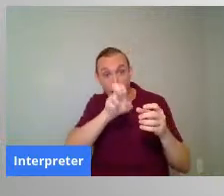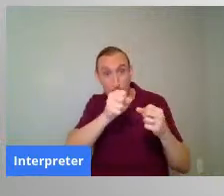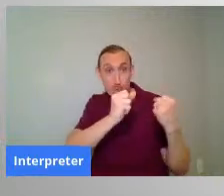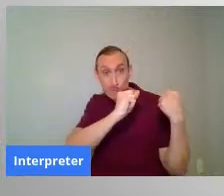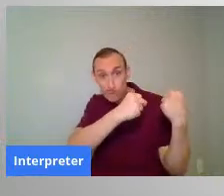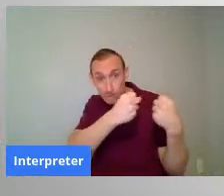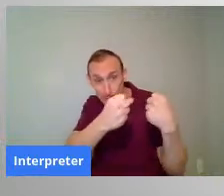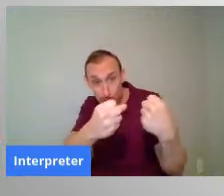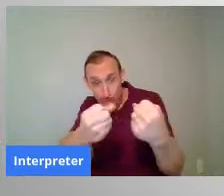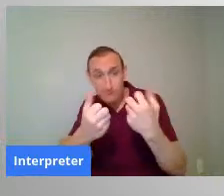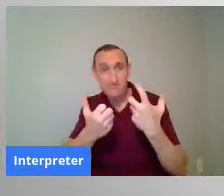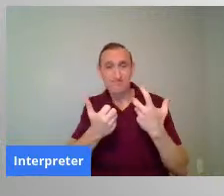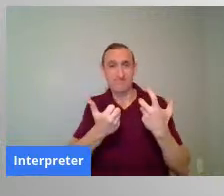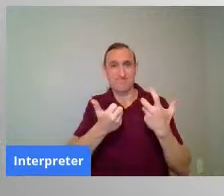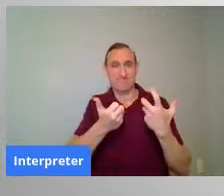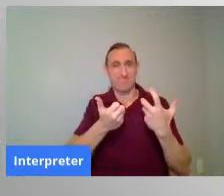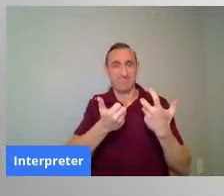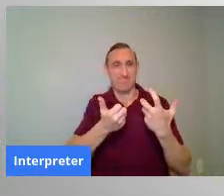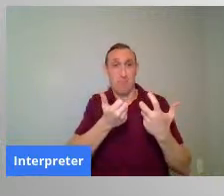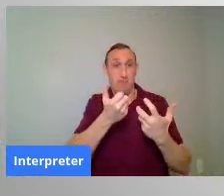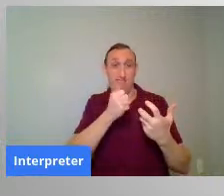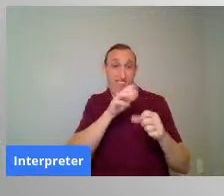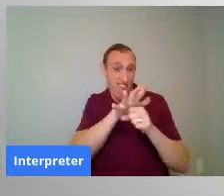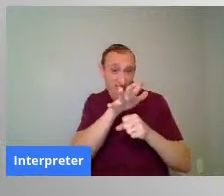still starting, their staffing.